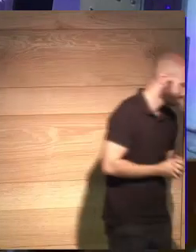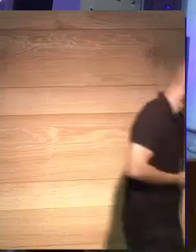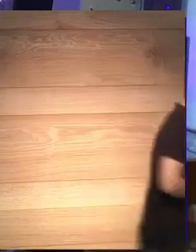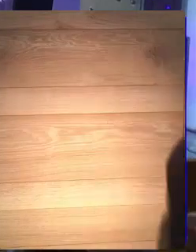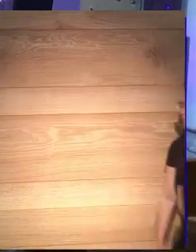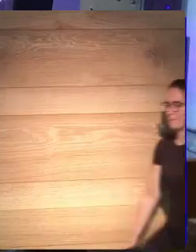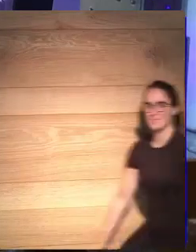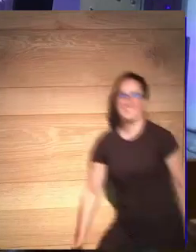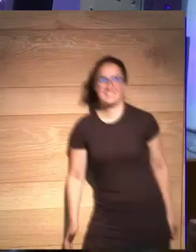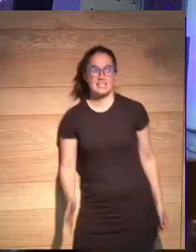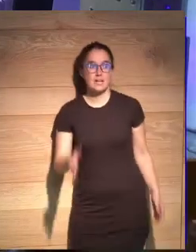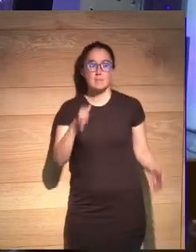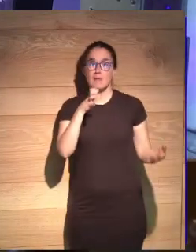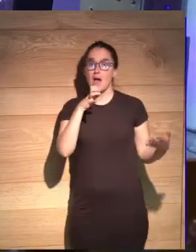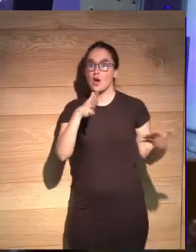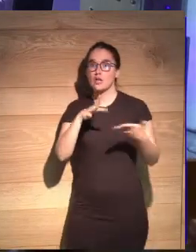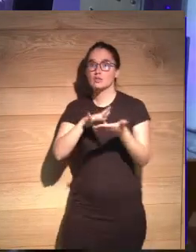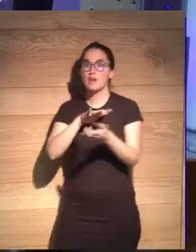Vamos a hablar ahora de...